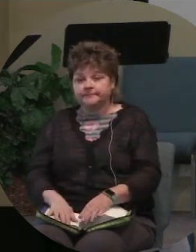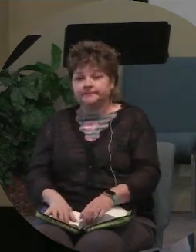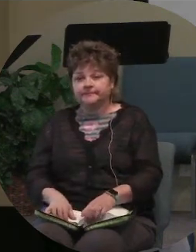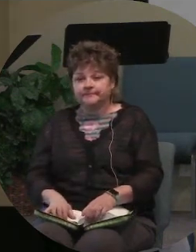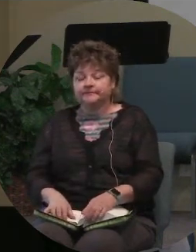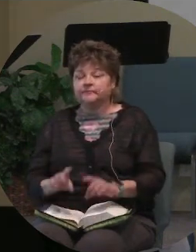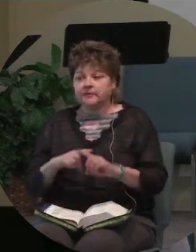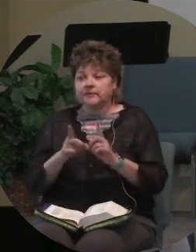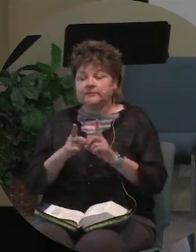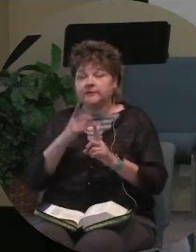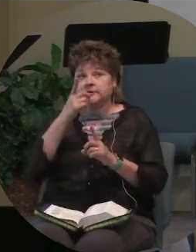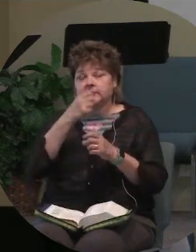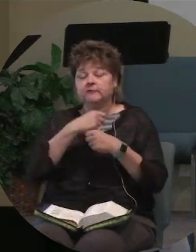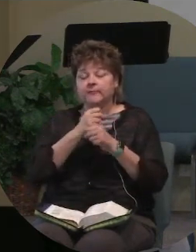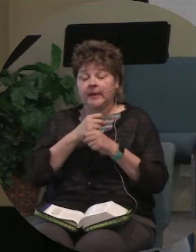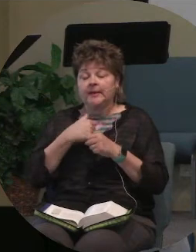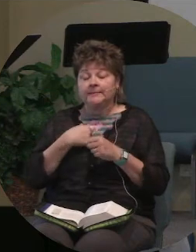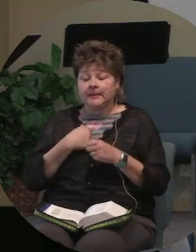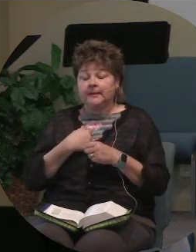and the difference that you've made in me.